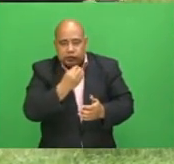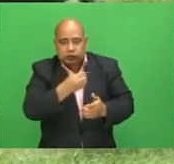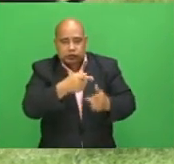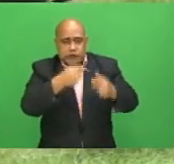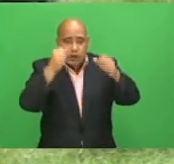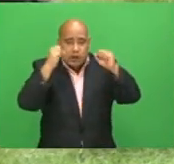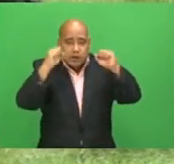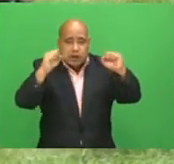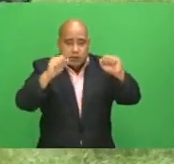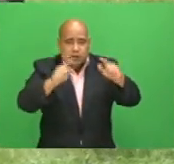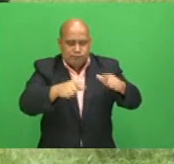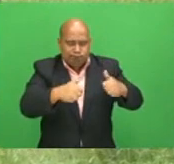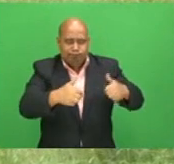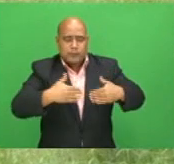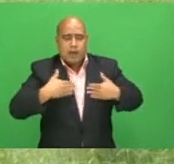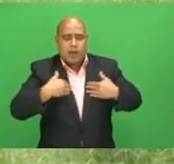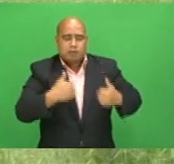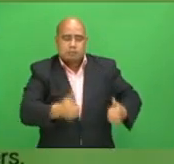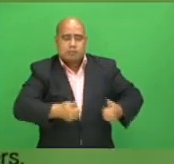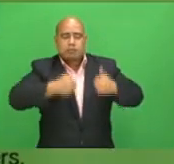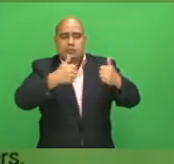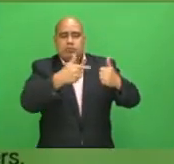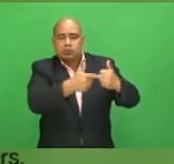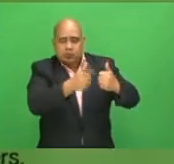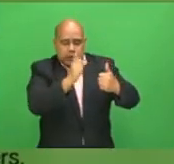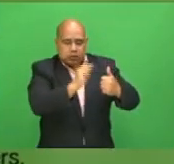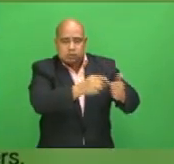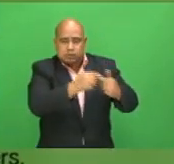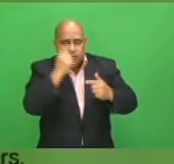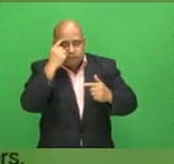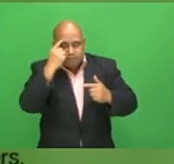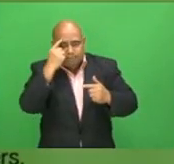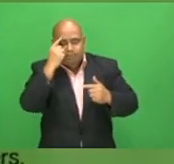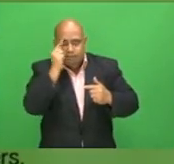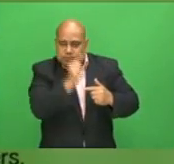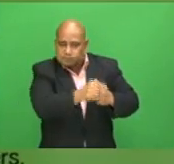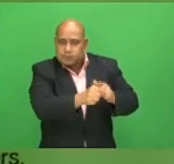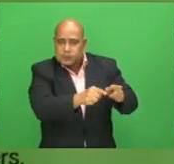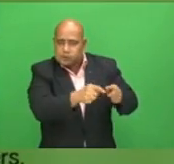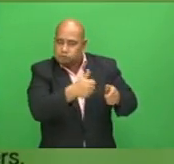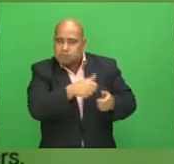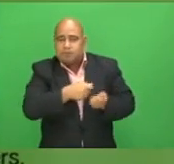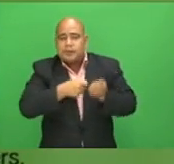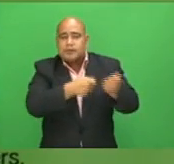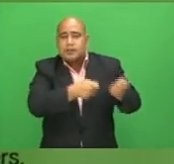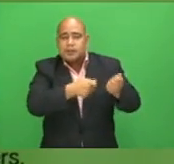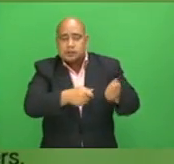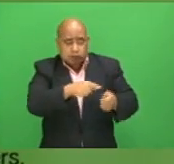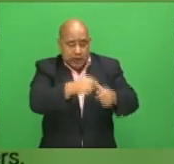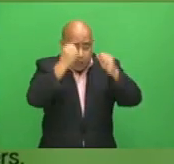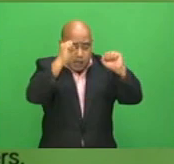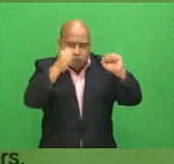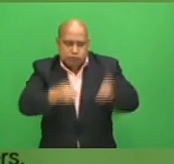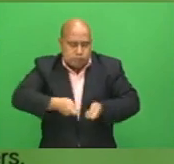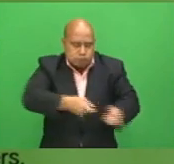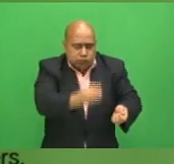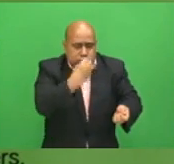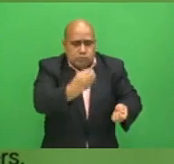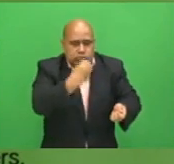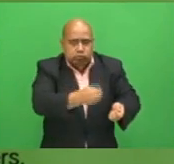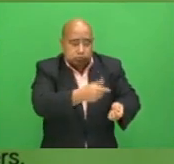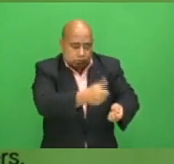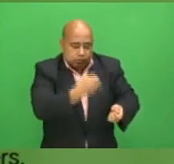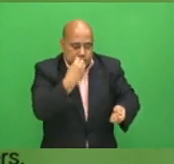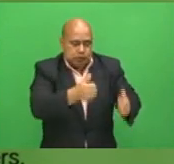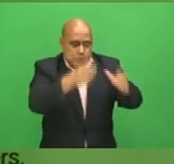save cost, is on the pasture. And the other thing is to feed cows properly. Feed proper nutrition to